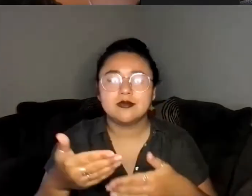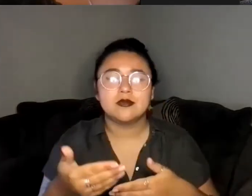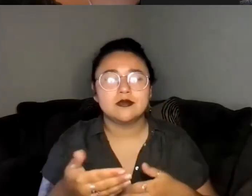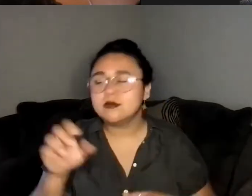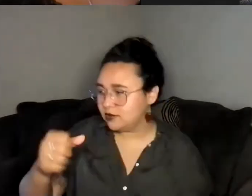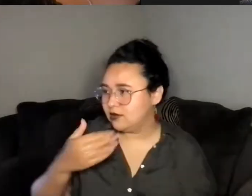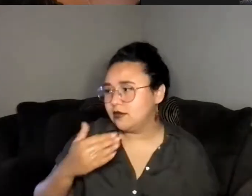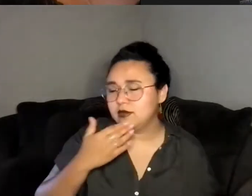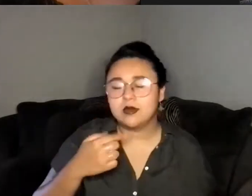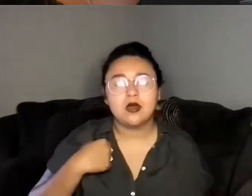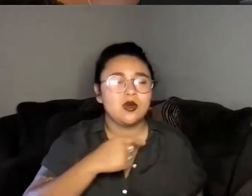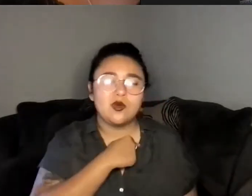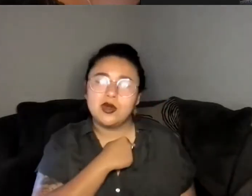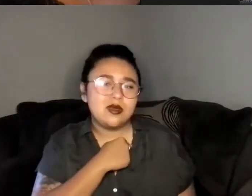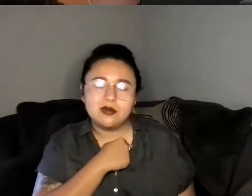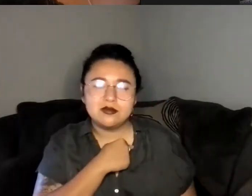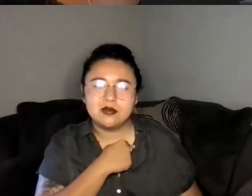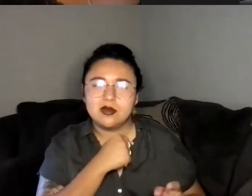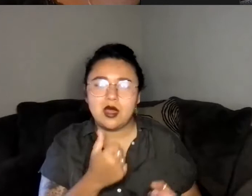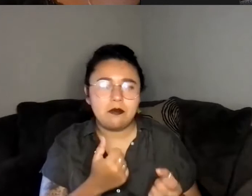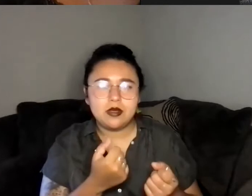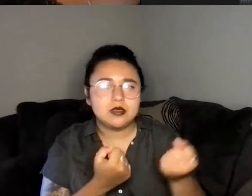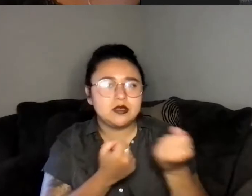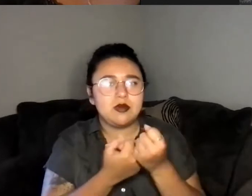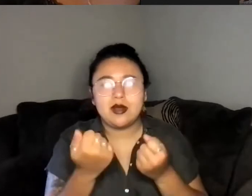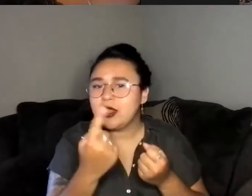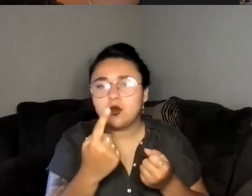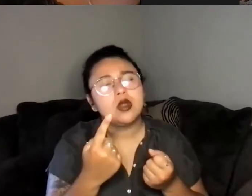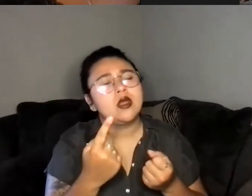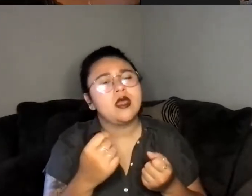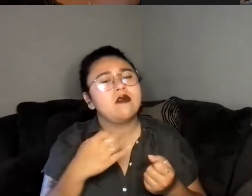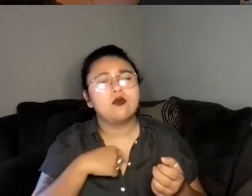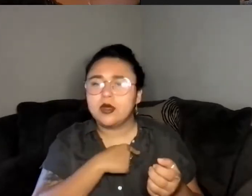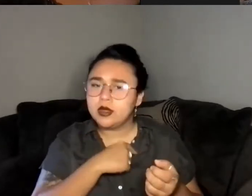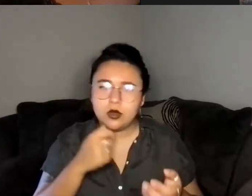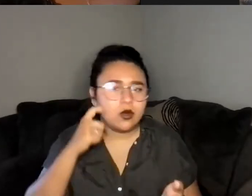We would do a disservice to not acknowledge and thank